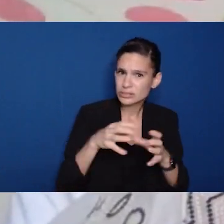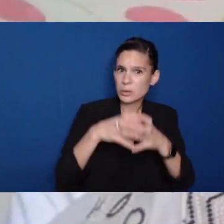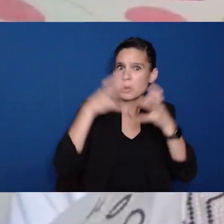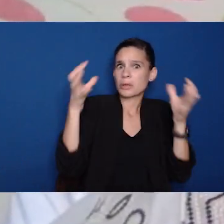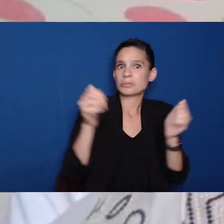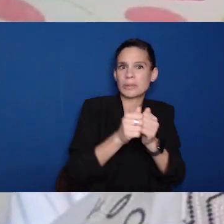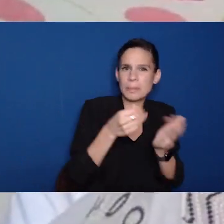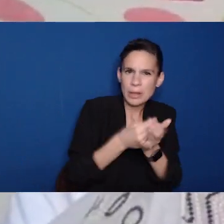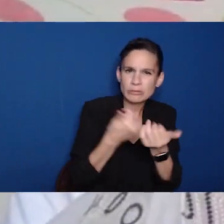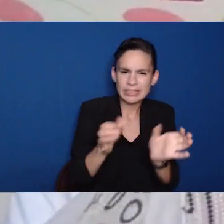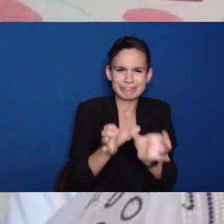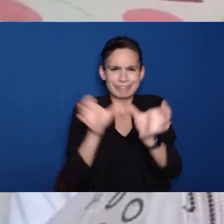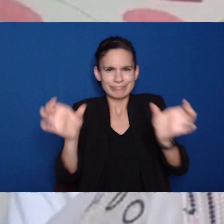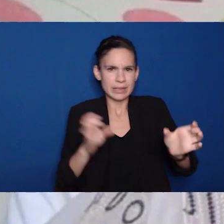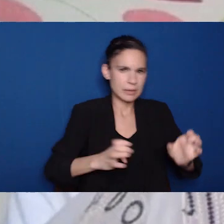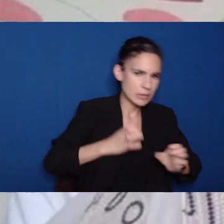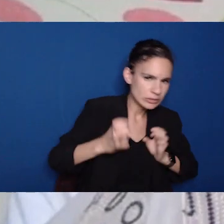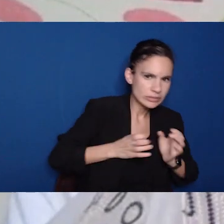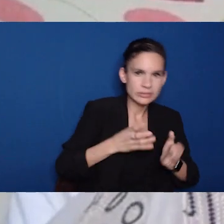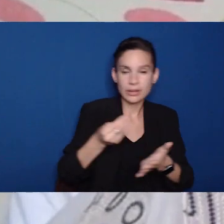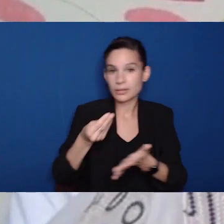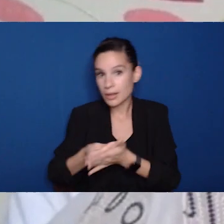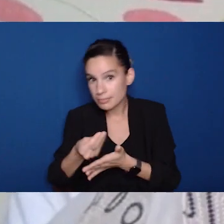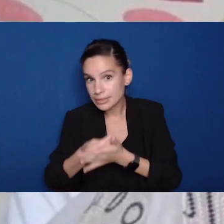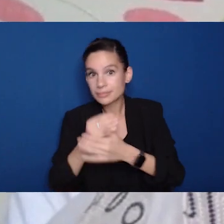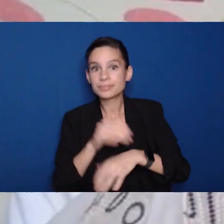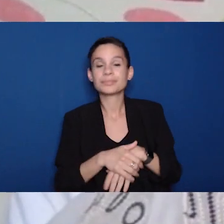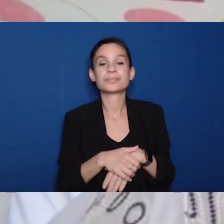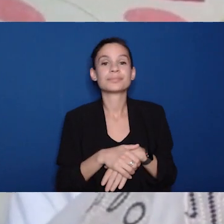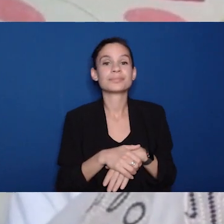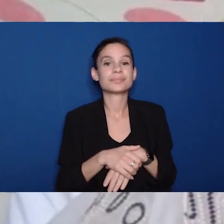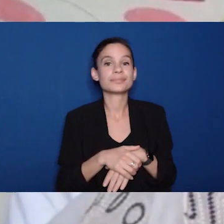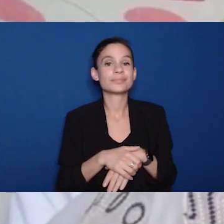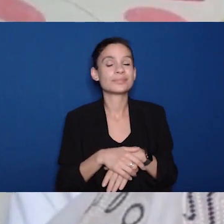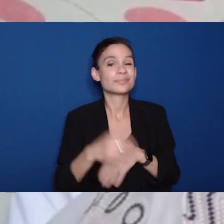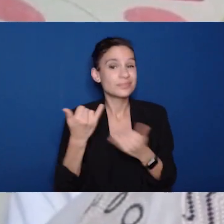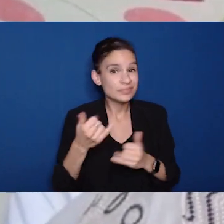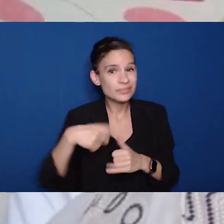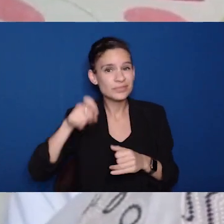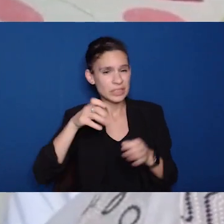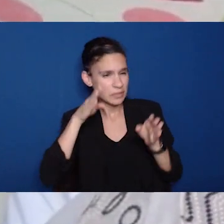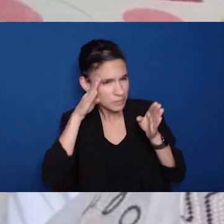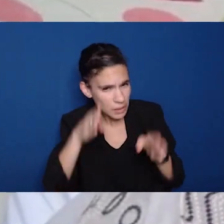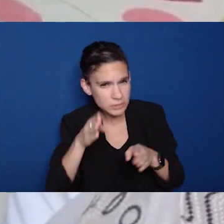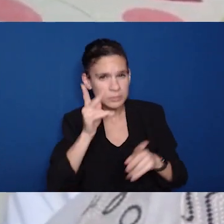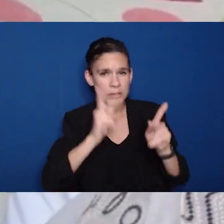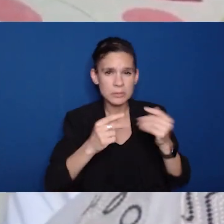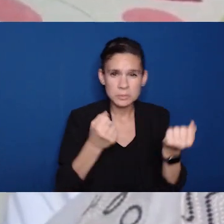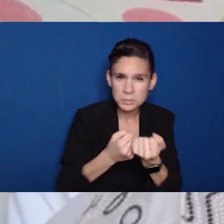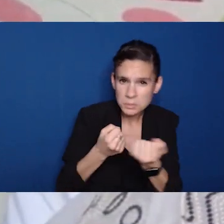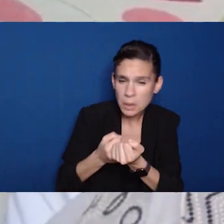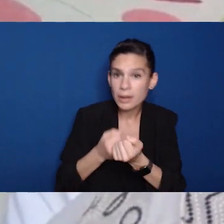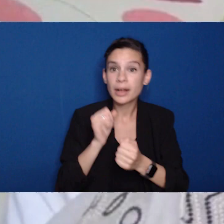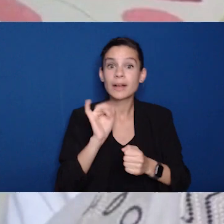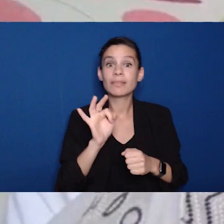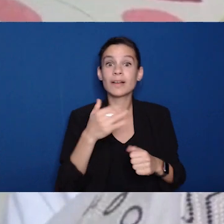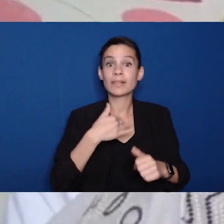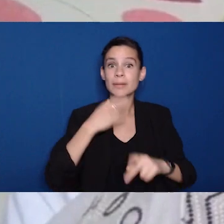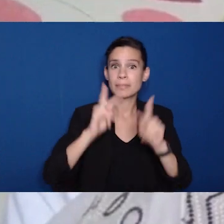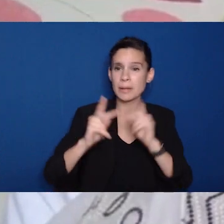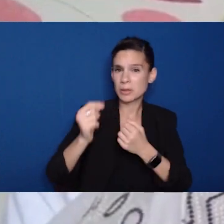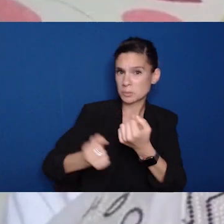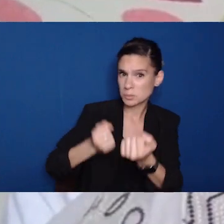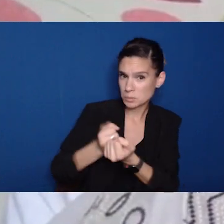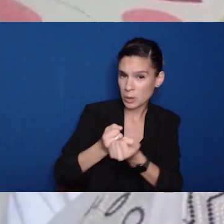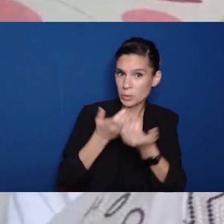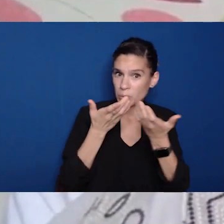the economics. And then finally, I would just say, double down on your evangelists. If you have a collection of